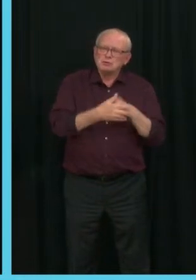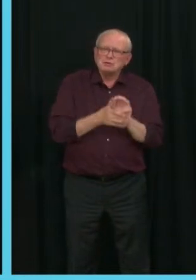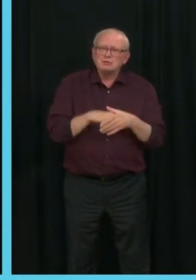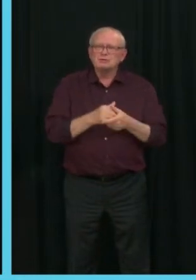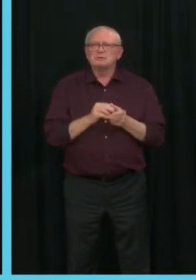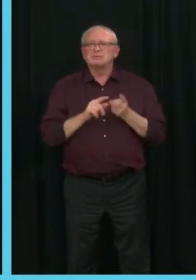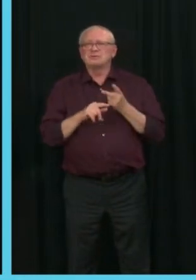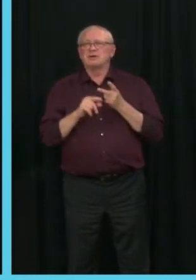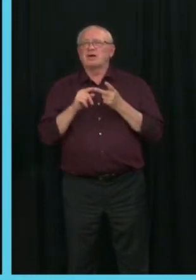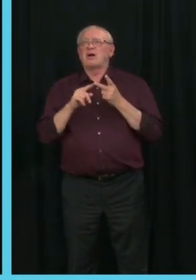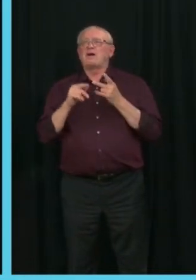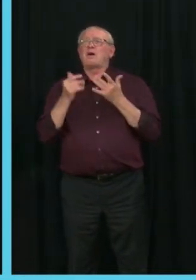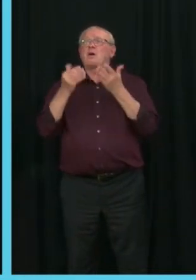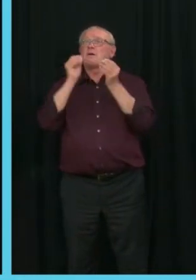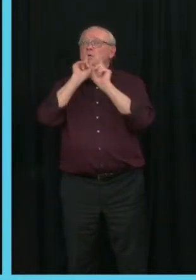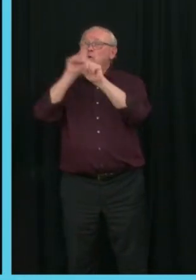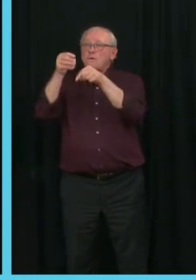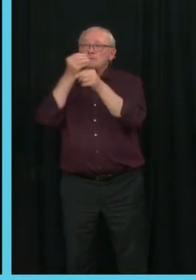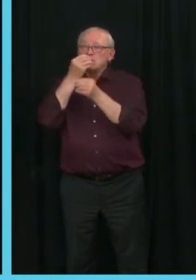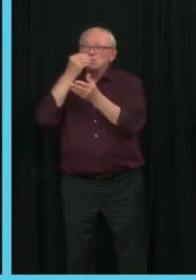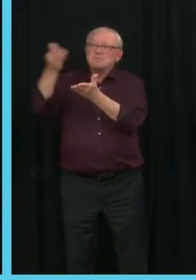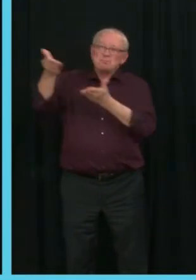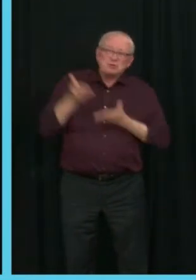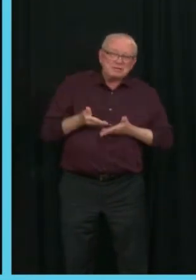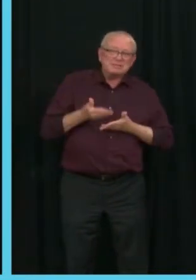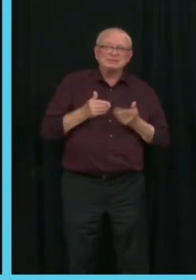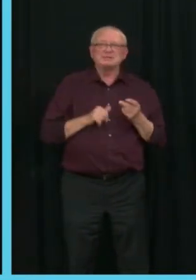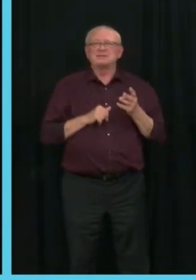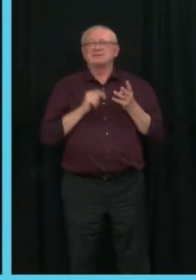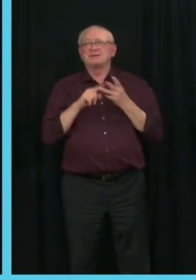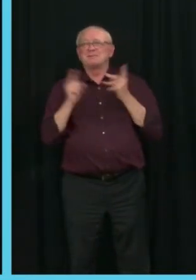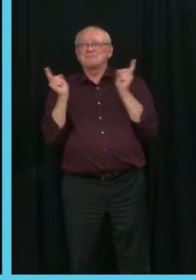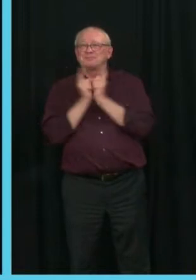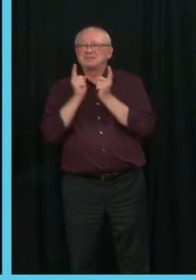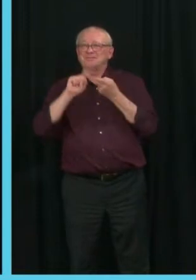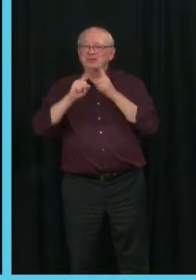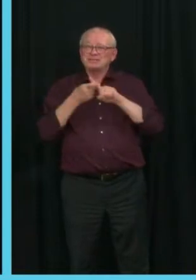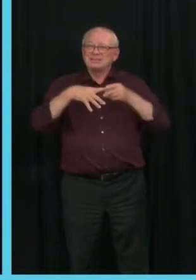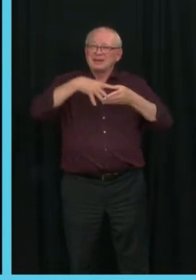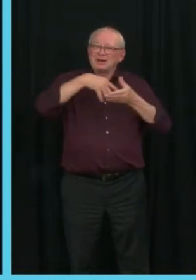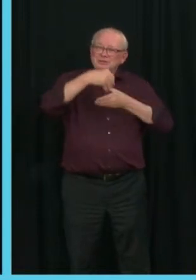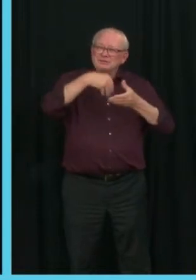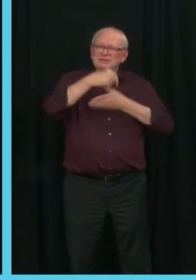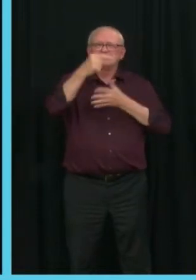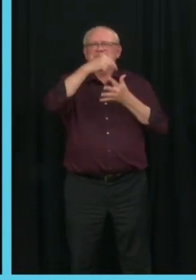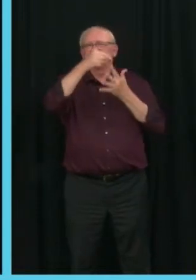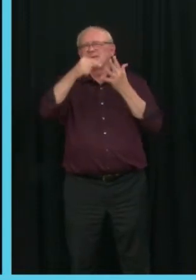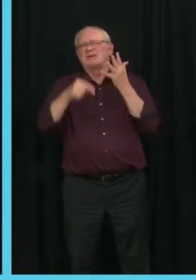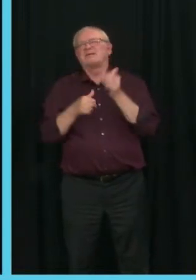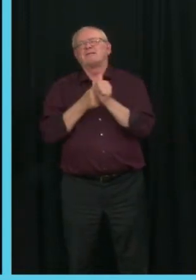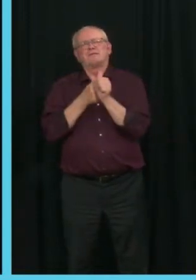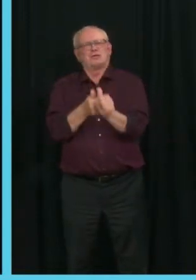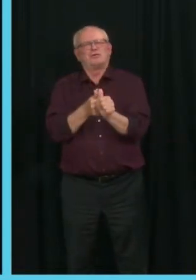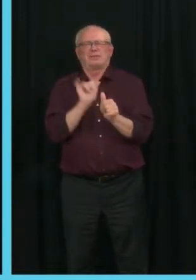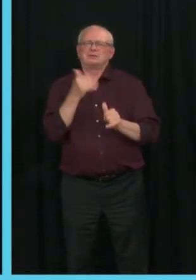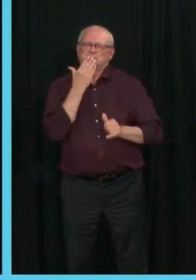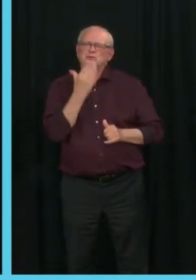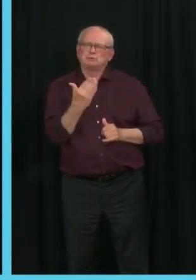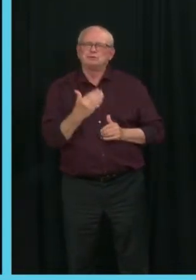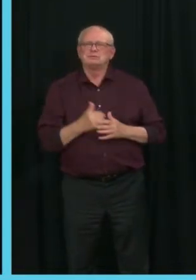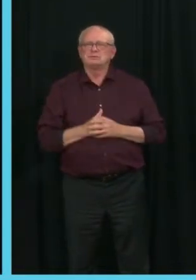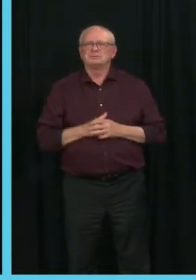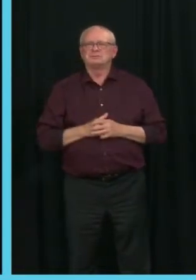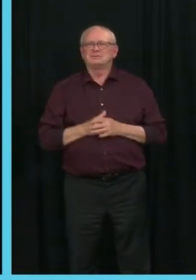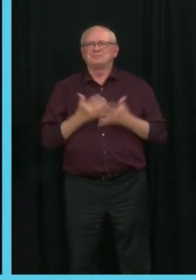friends. If you haven't gotten a first dose yet, booking that appointment might seem like a small thing, especially when so